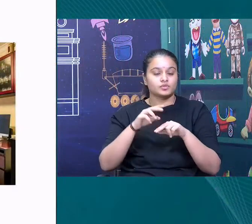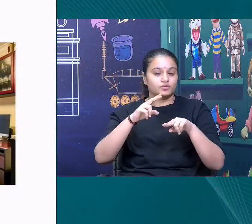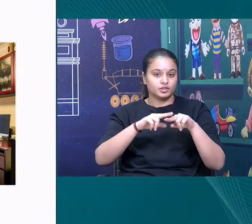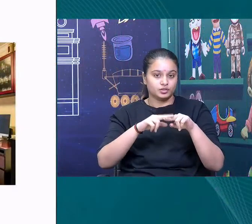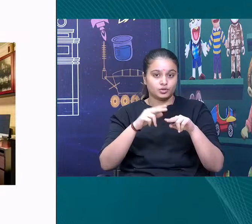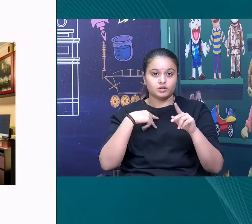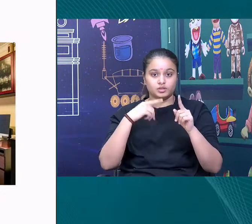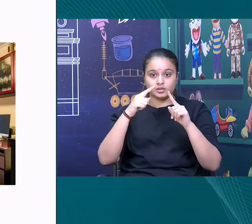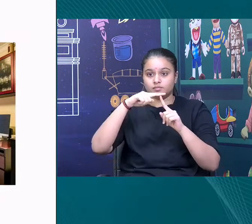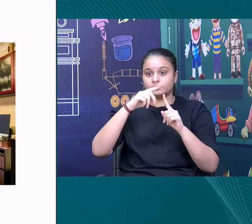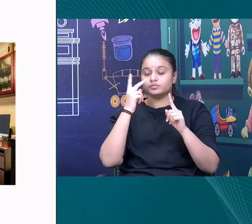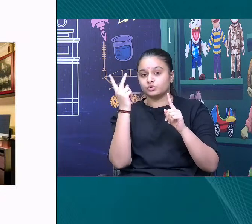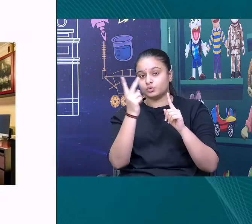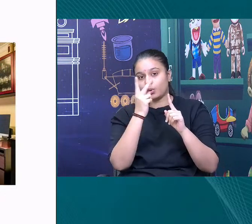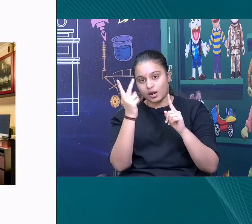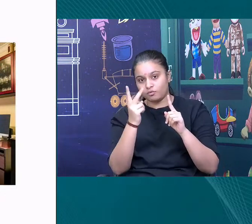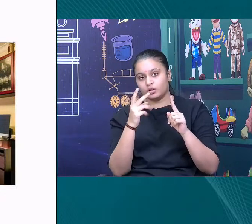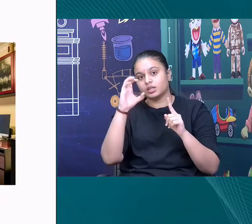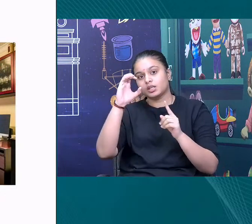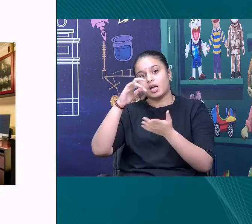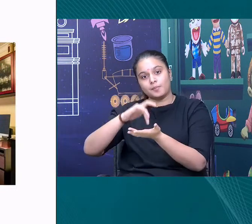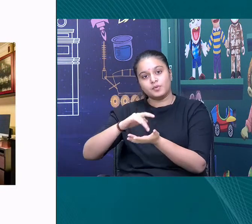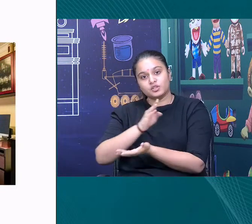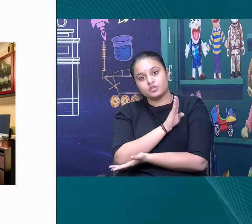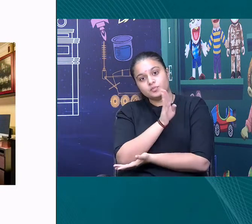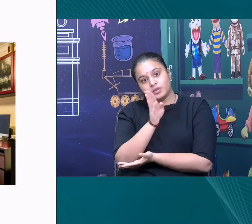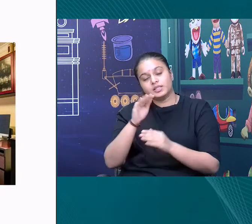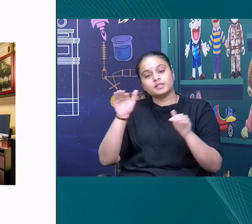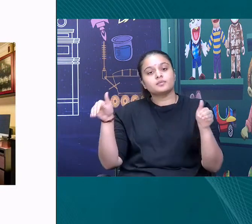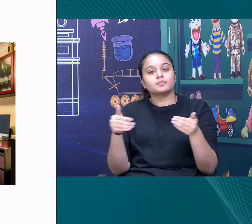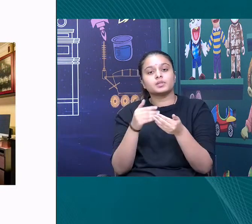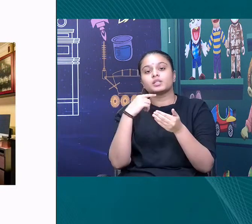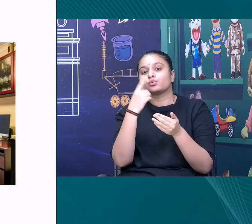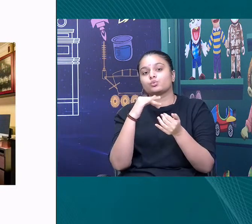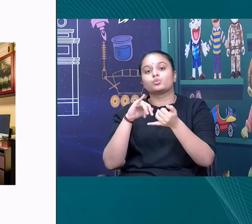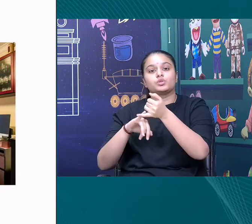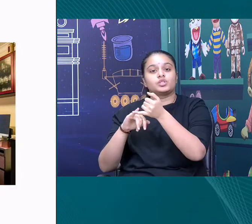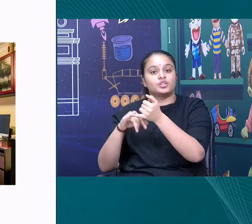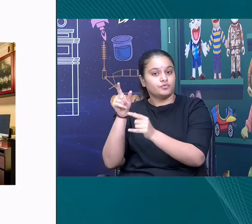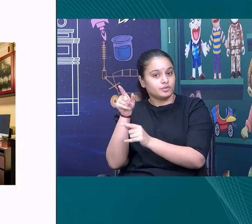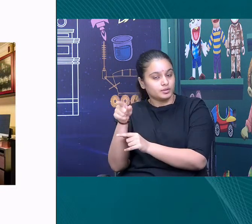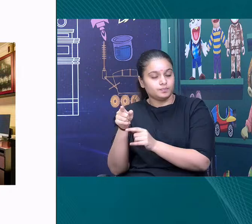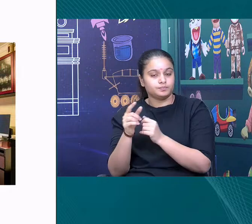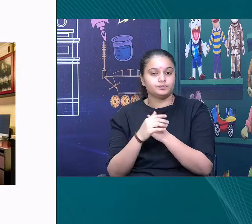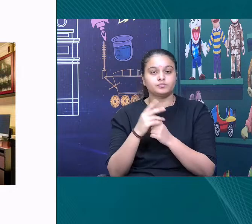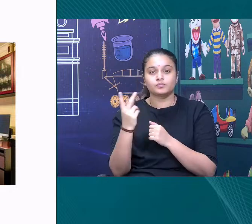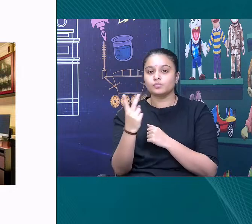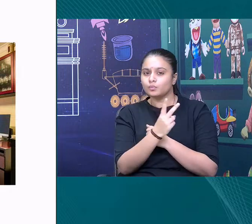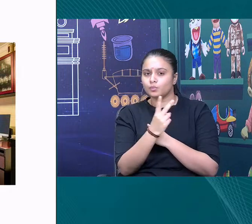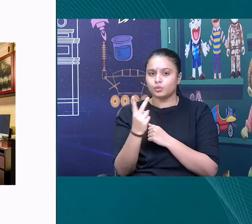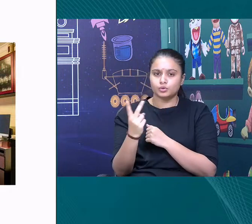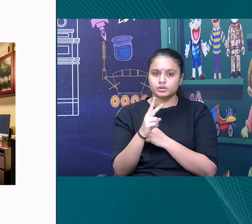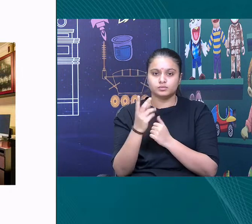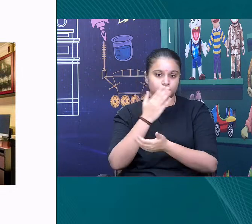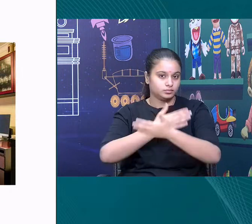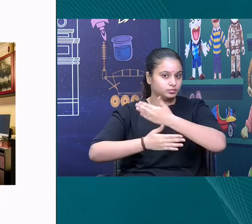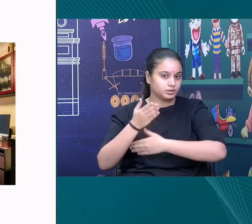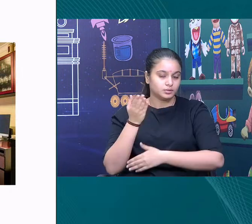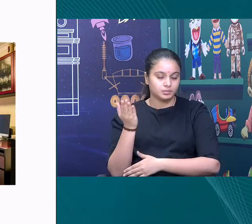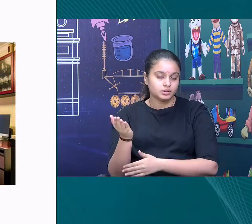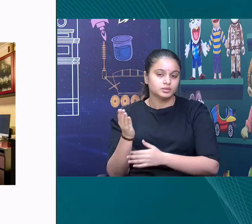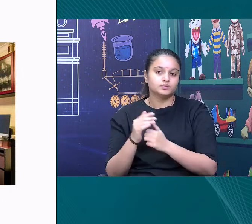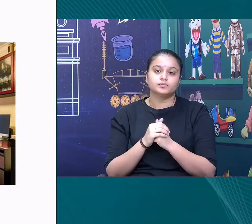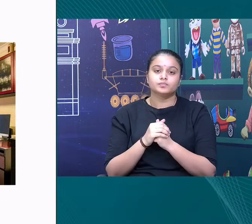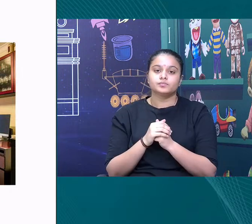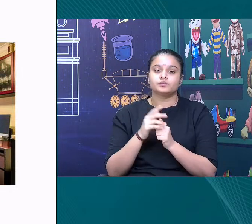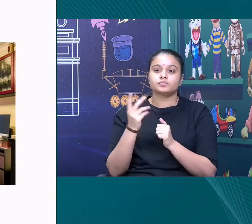meet Stephen Hawking. The primary reason for this was that both these great men are differently abled and